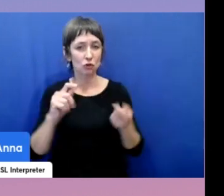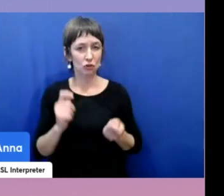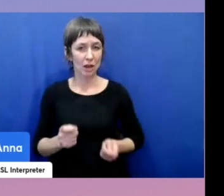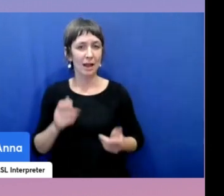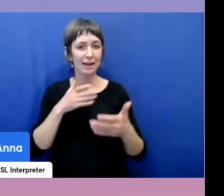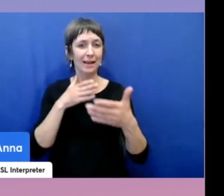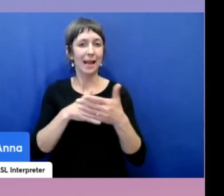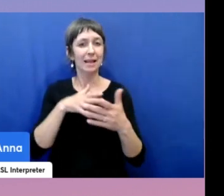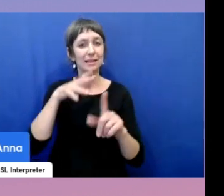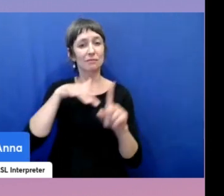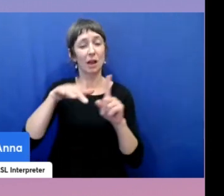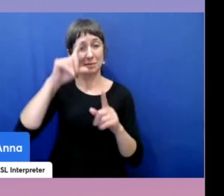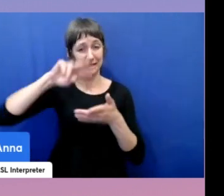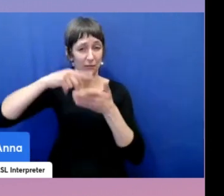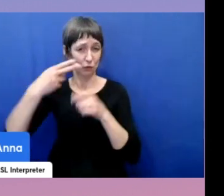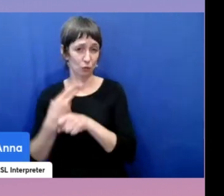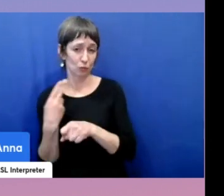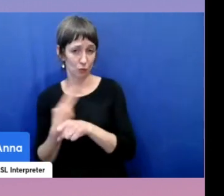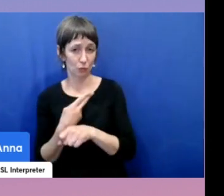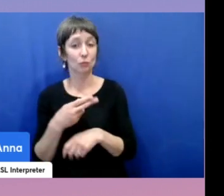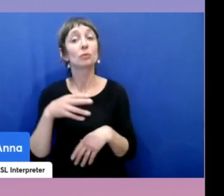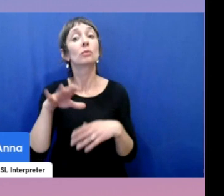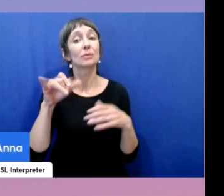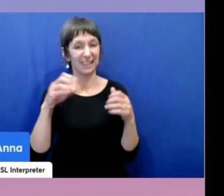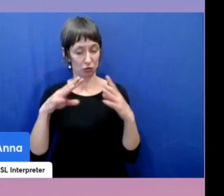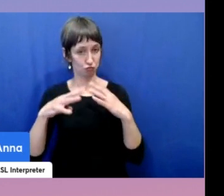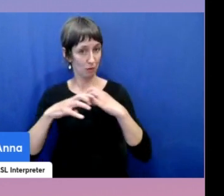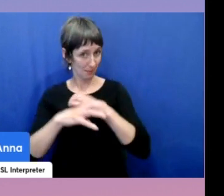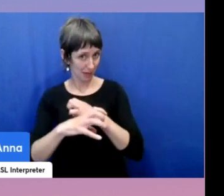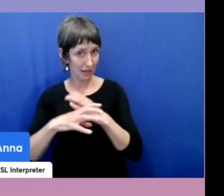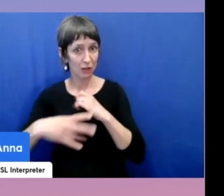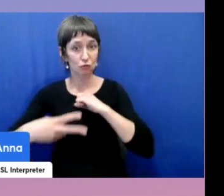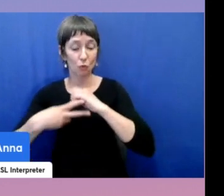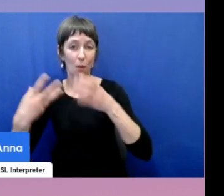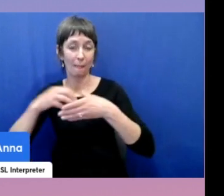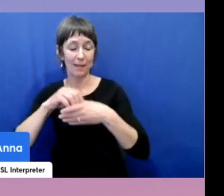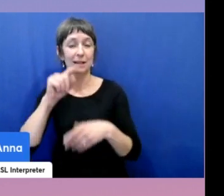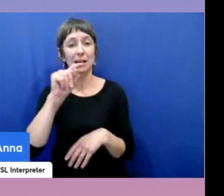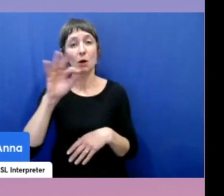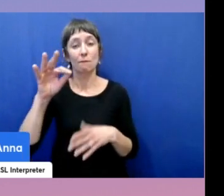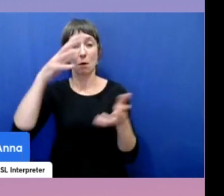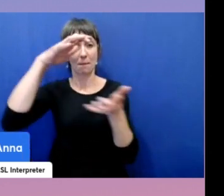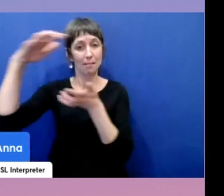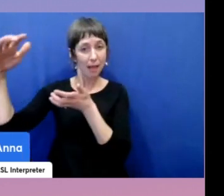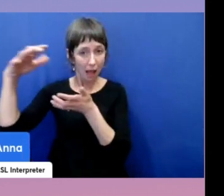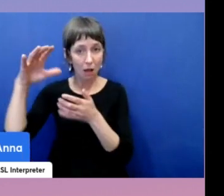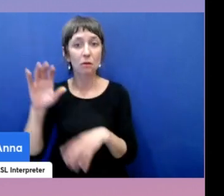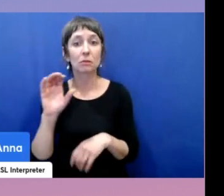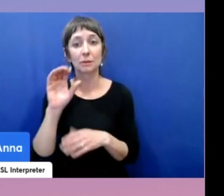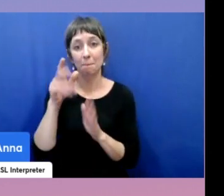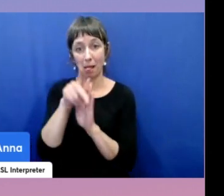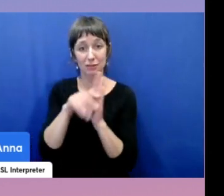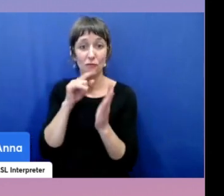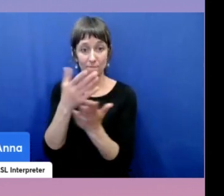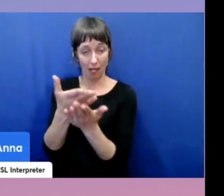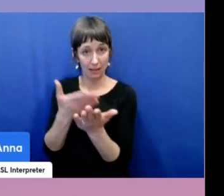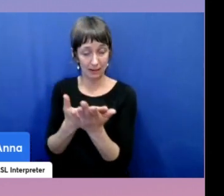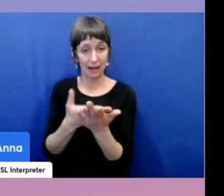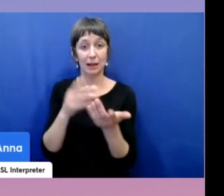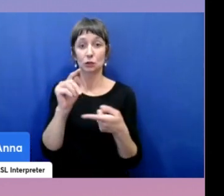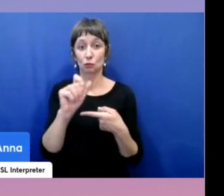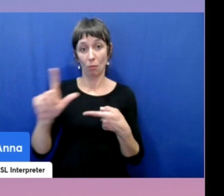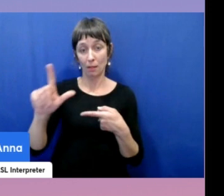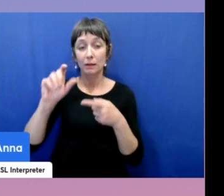Terraform state files are encrypted and stored within the Terraform Cloud platform. Policies are validated and tooling is actioned across every stage of the